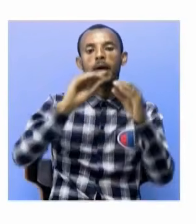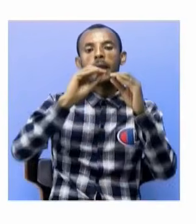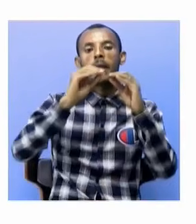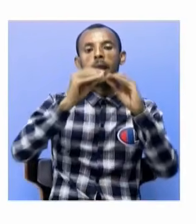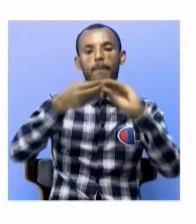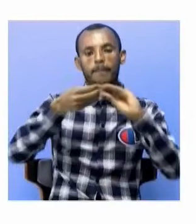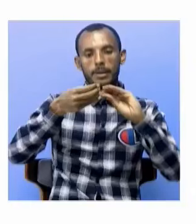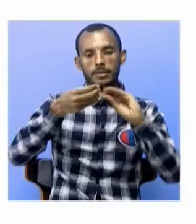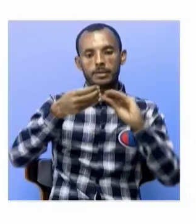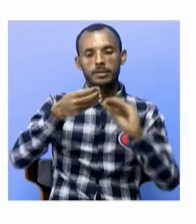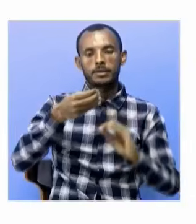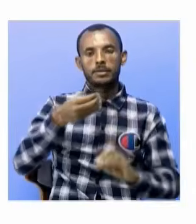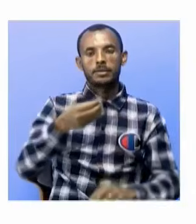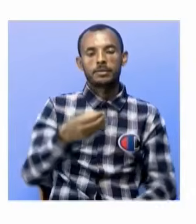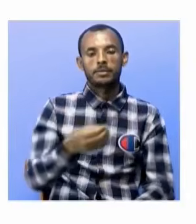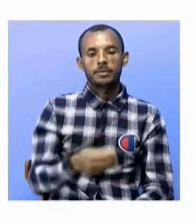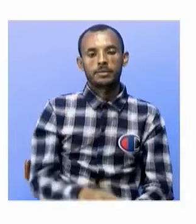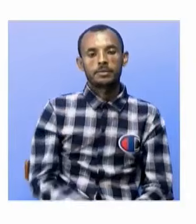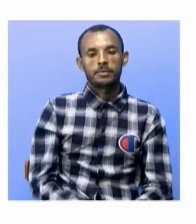numbers